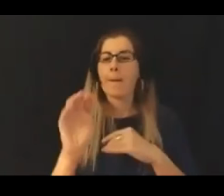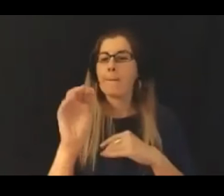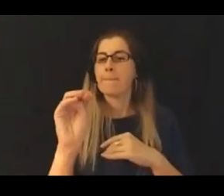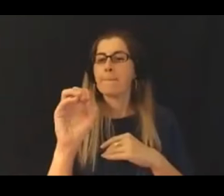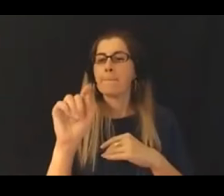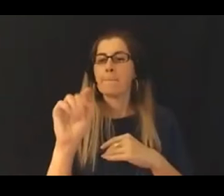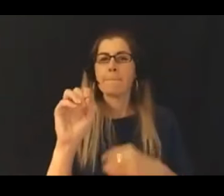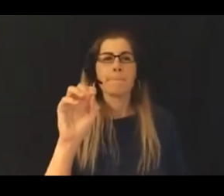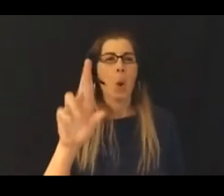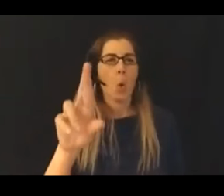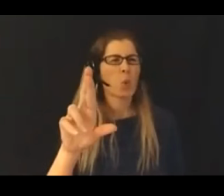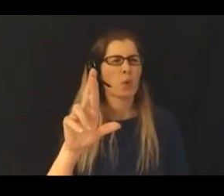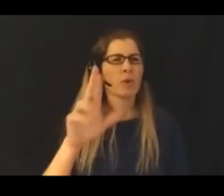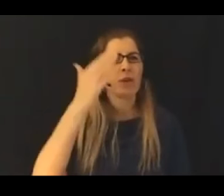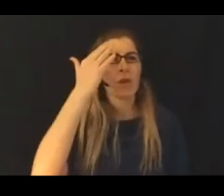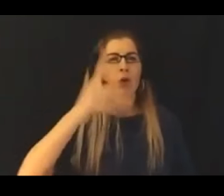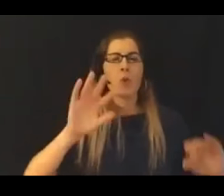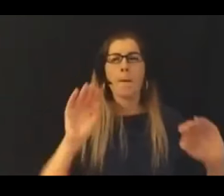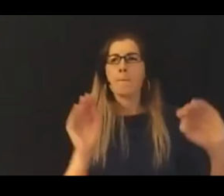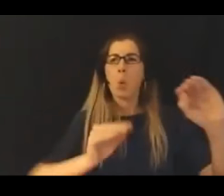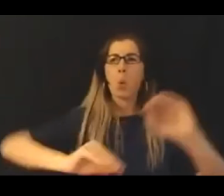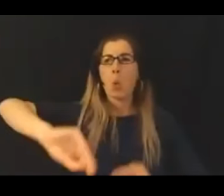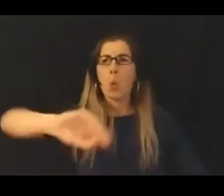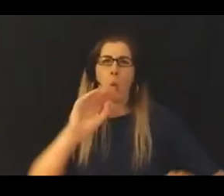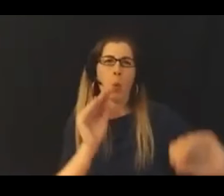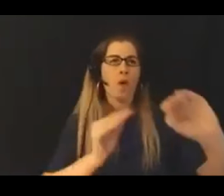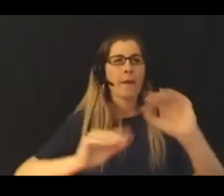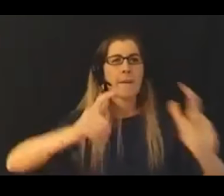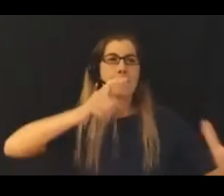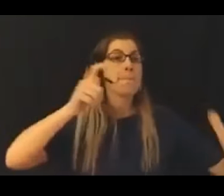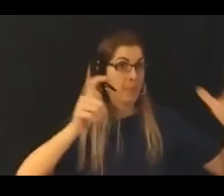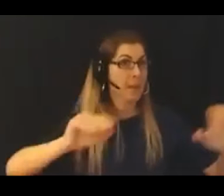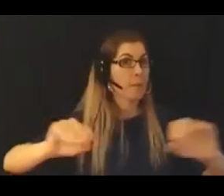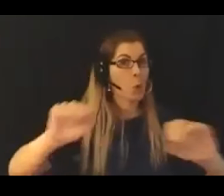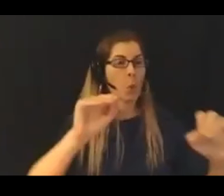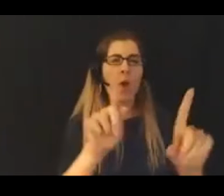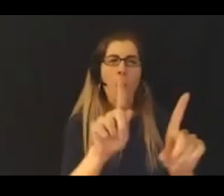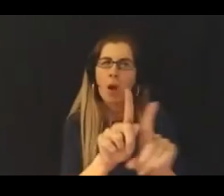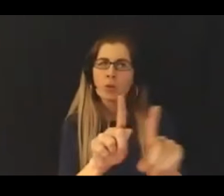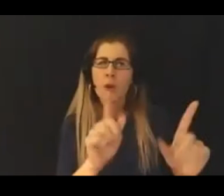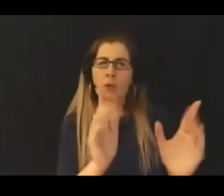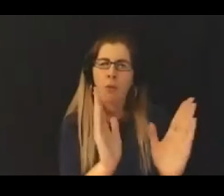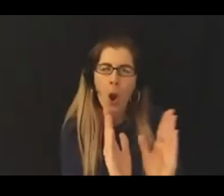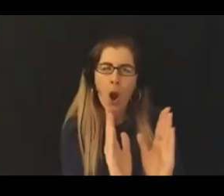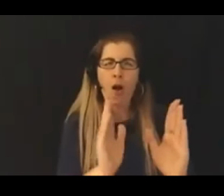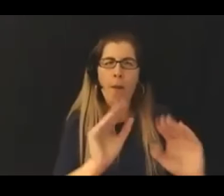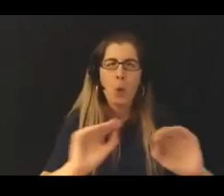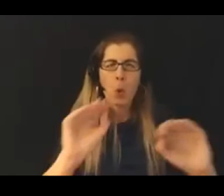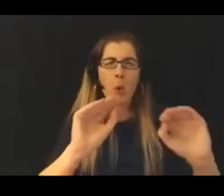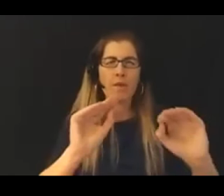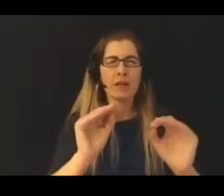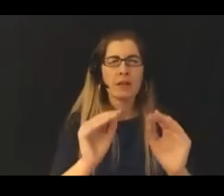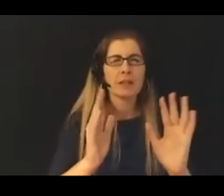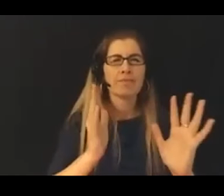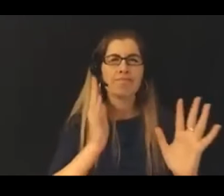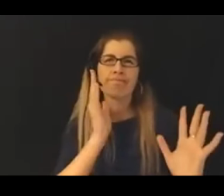of course we're moving through space, not only big gross motor movements, but fine tune. There's a lot of gestural kind of movements